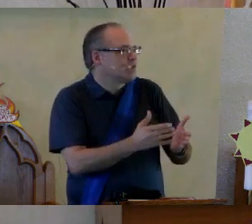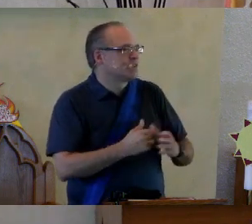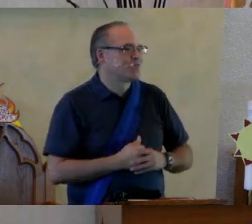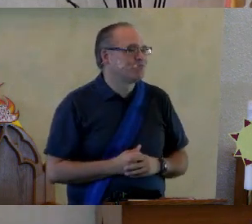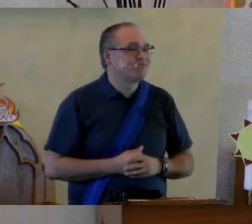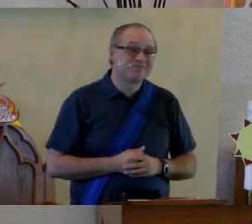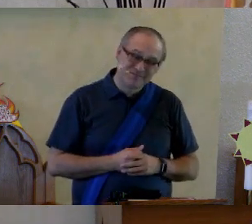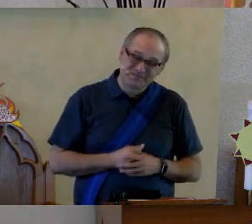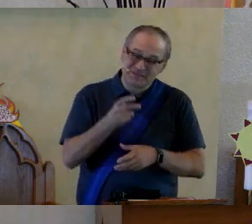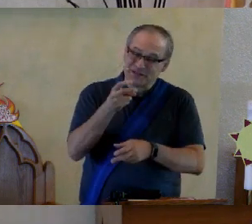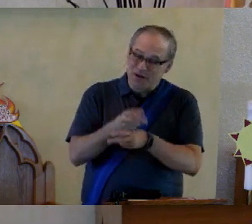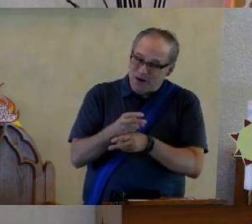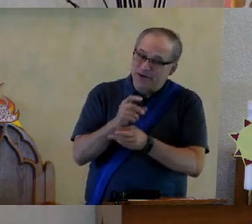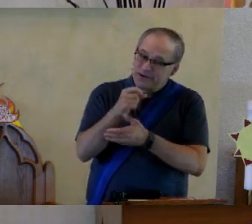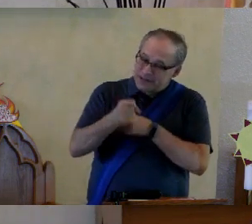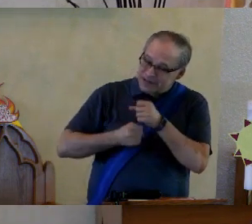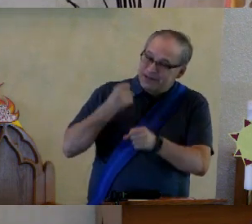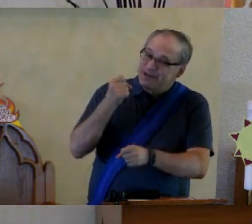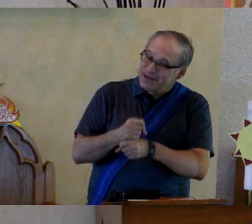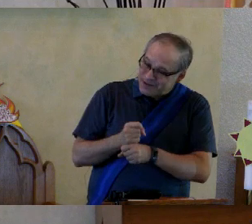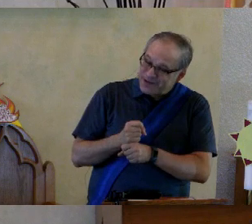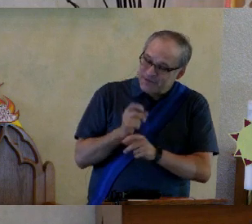who are graduating.